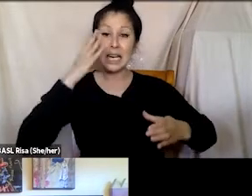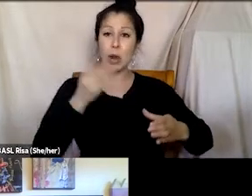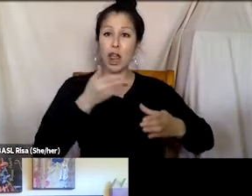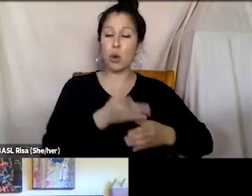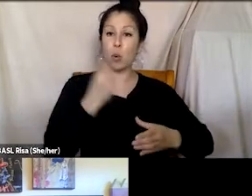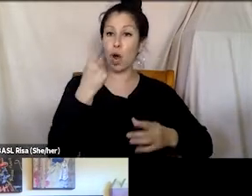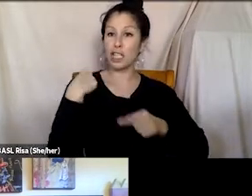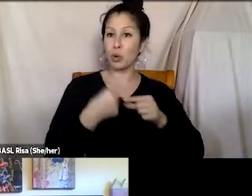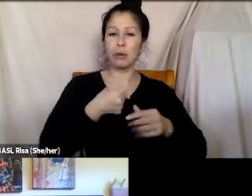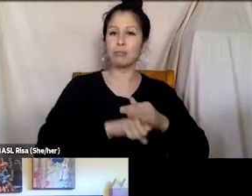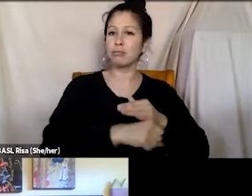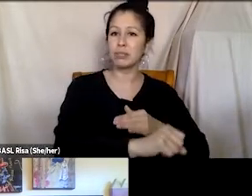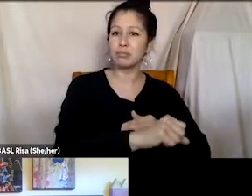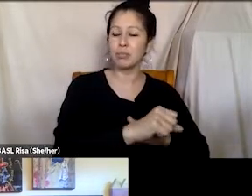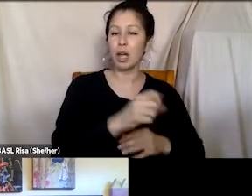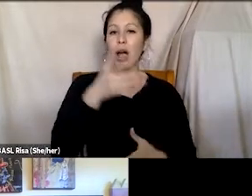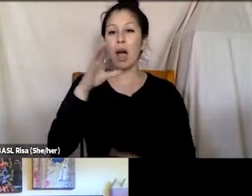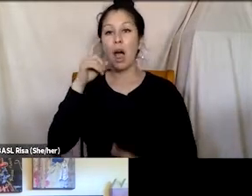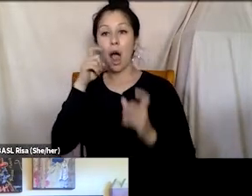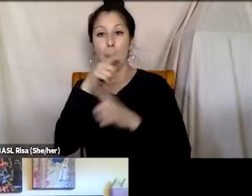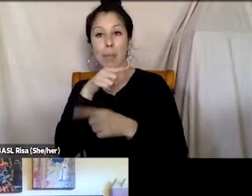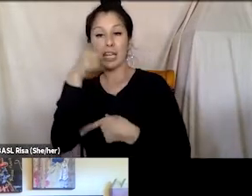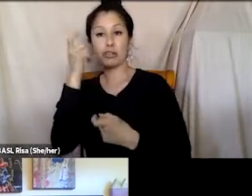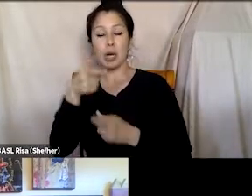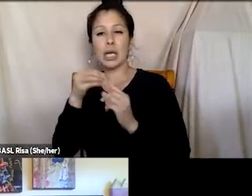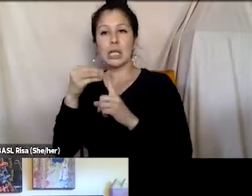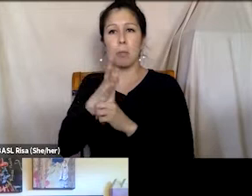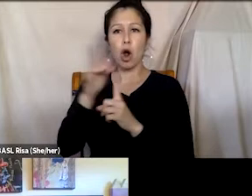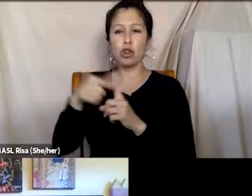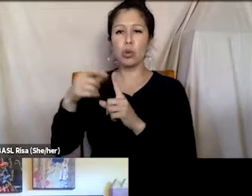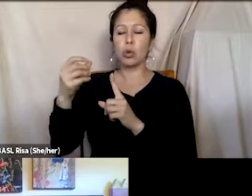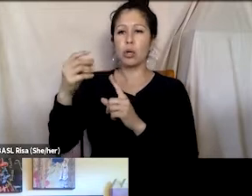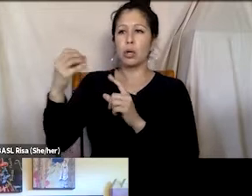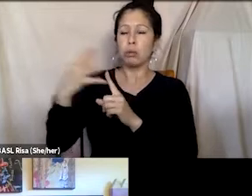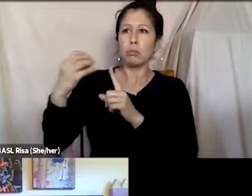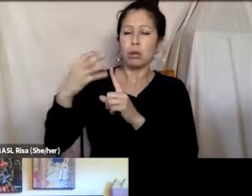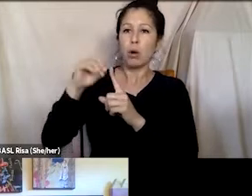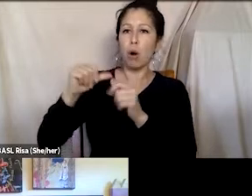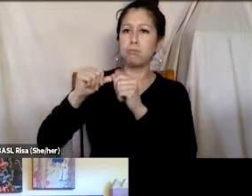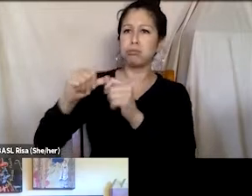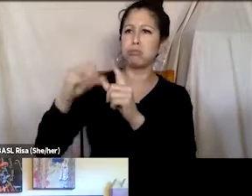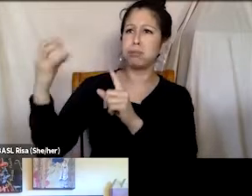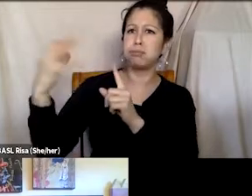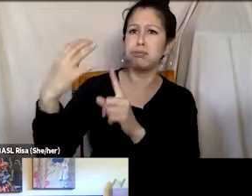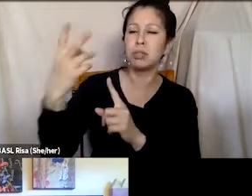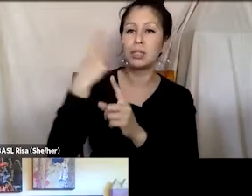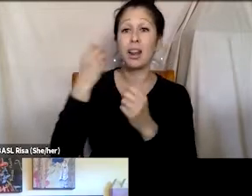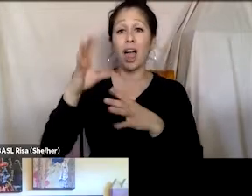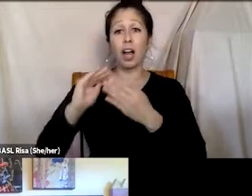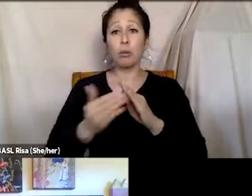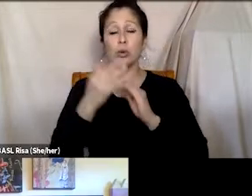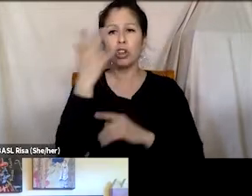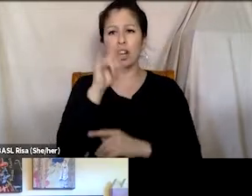generations. Complex trauma is exposure to prolonged or multiple traumas, and we could see that a lot in communities that